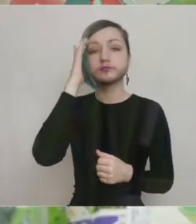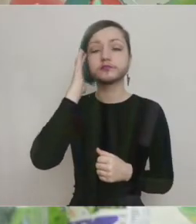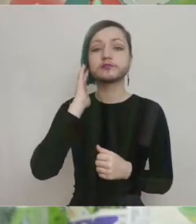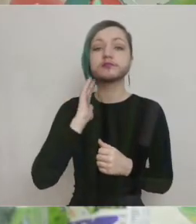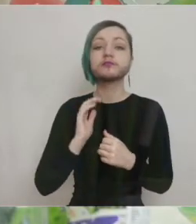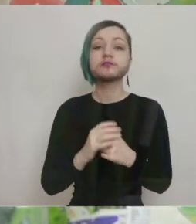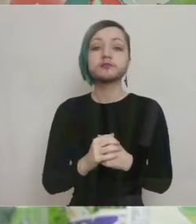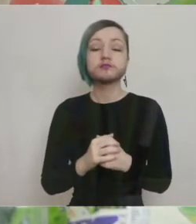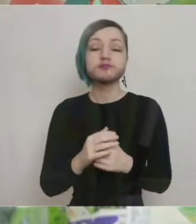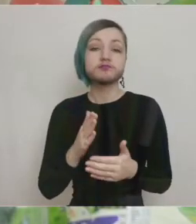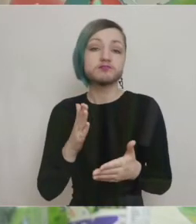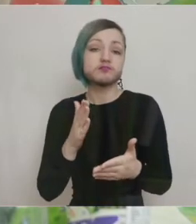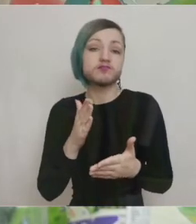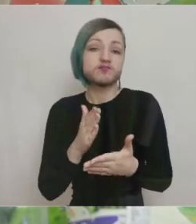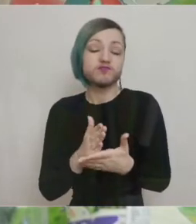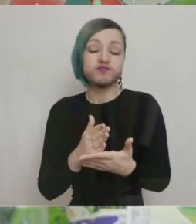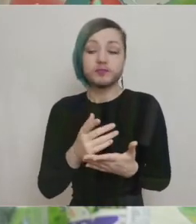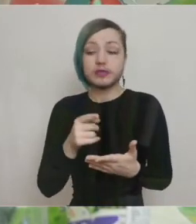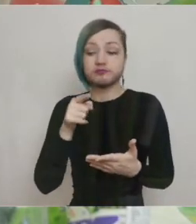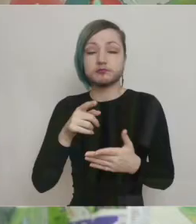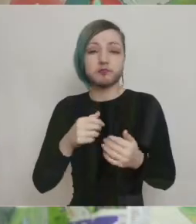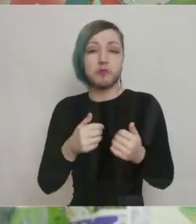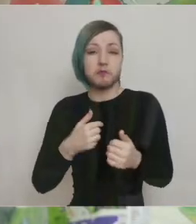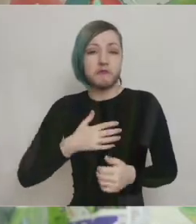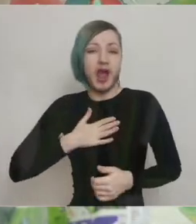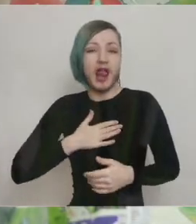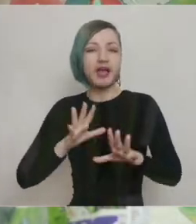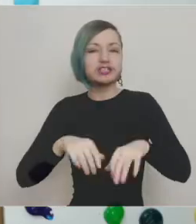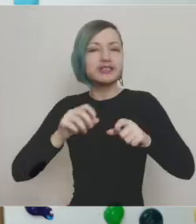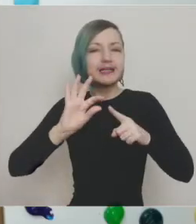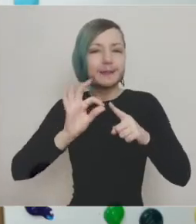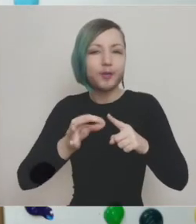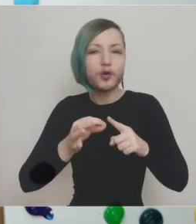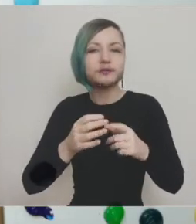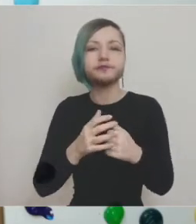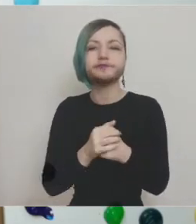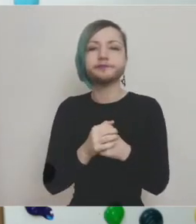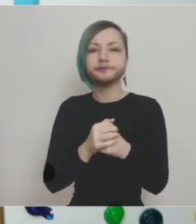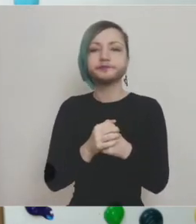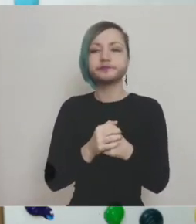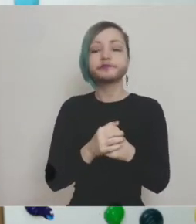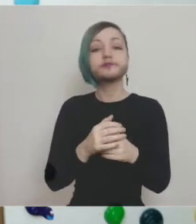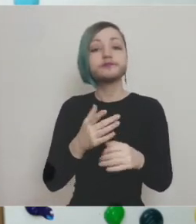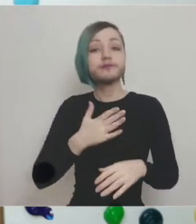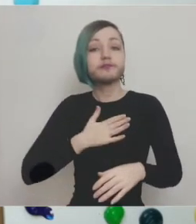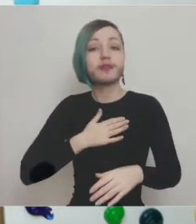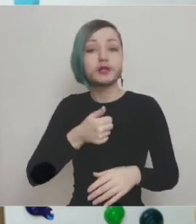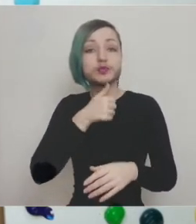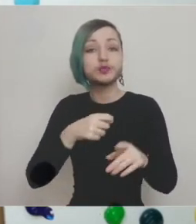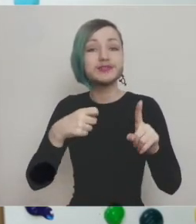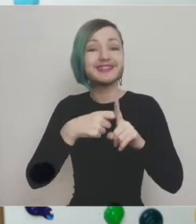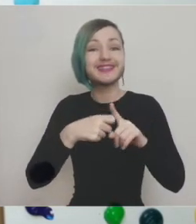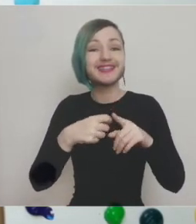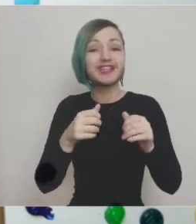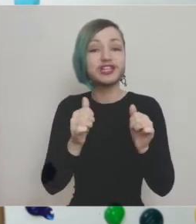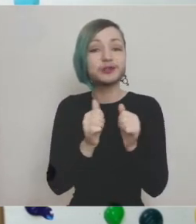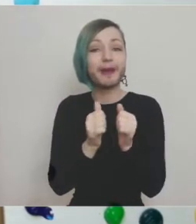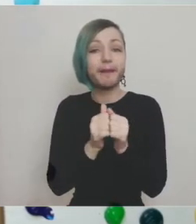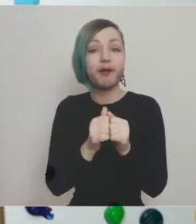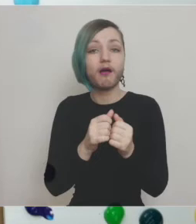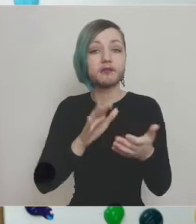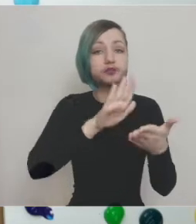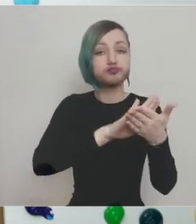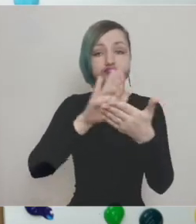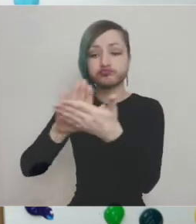And this is just for me a nice beginning and a nice start. And then I also like to use kitchen towels, and you can